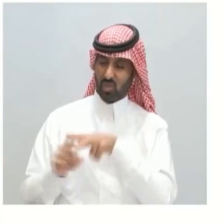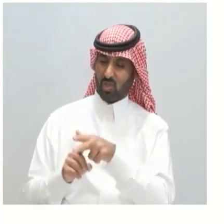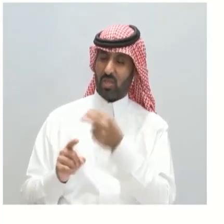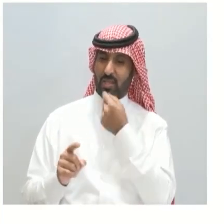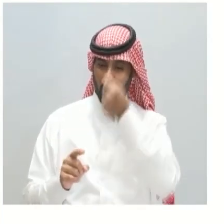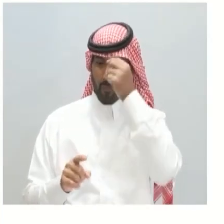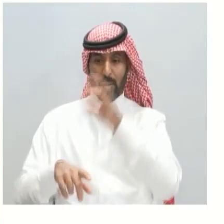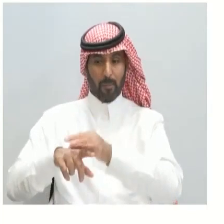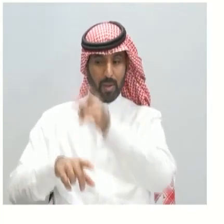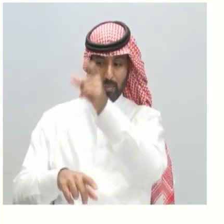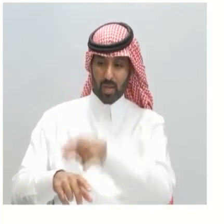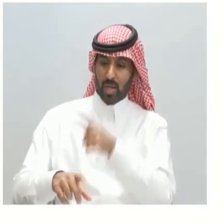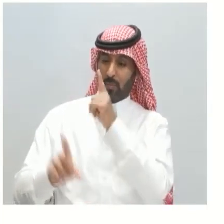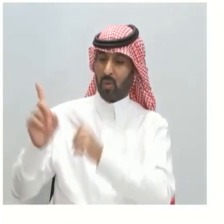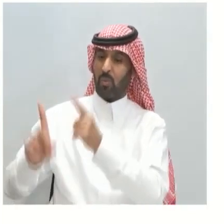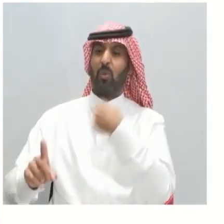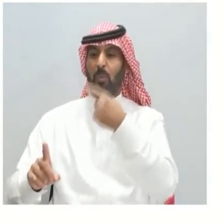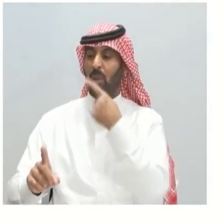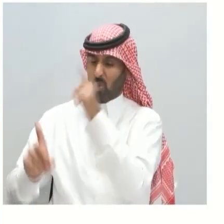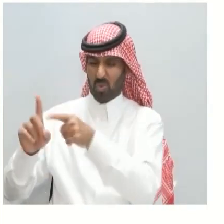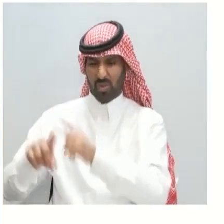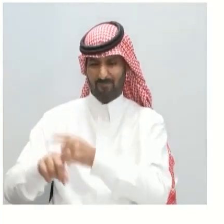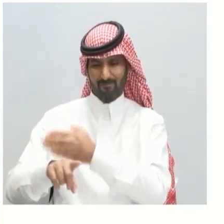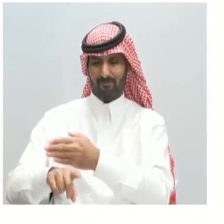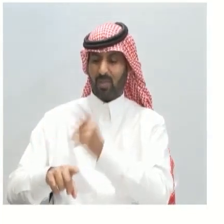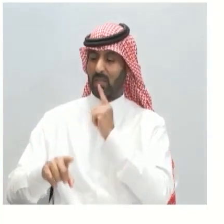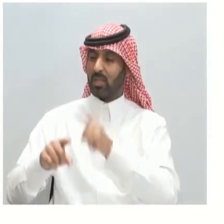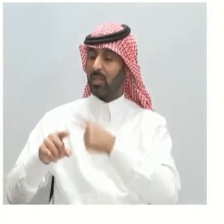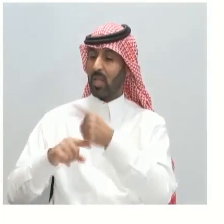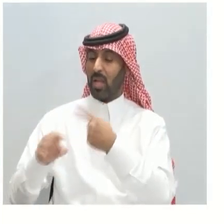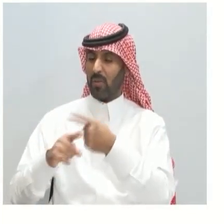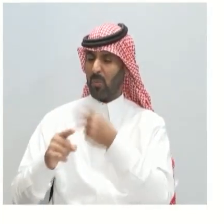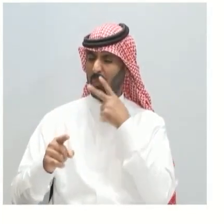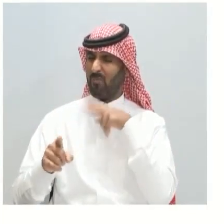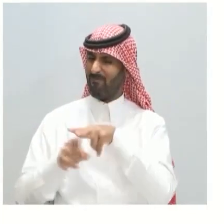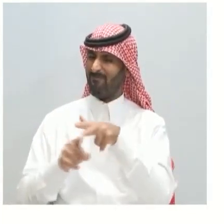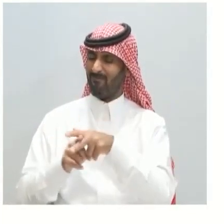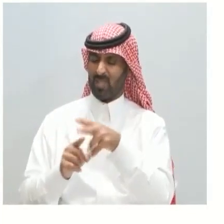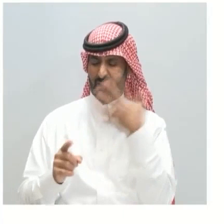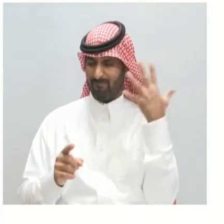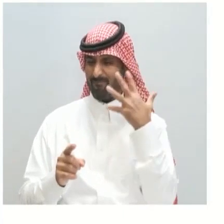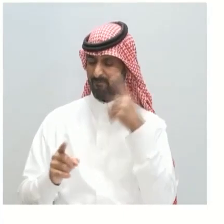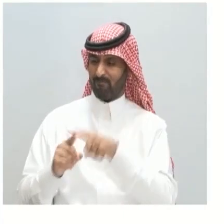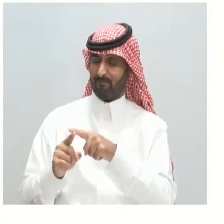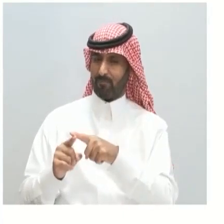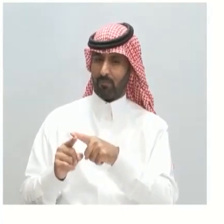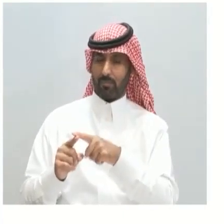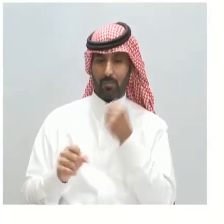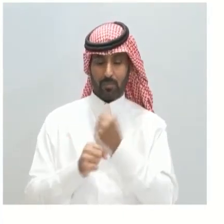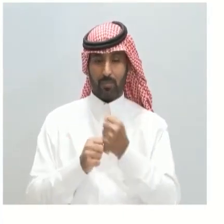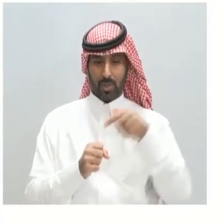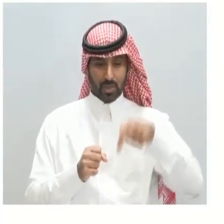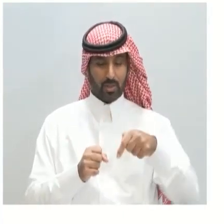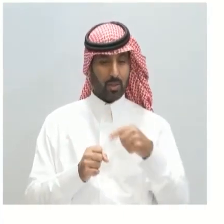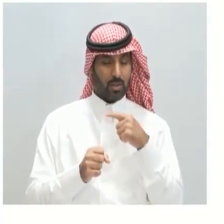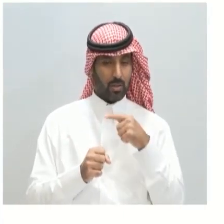people here, we say people who talk about themselves all the time are very good, irritating. We're using the present participle here